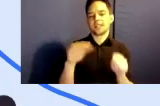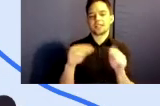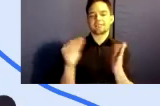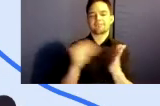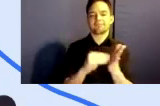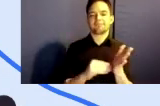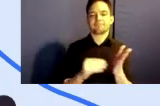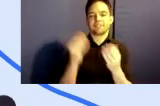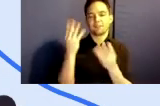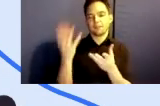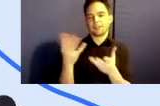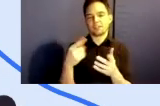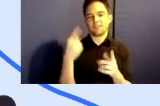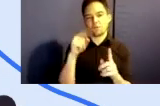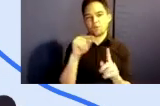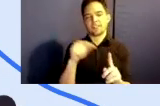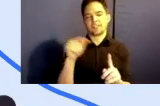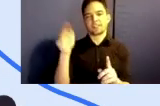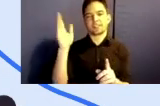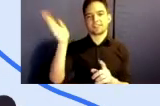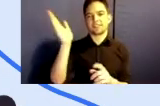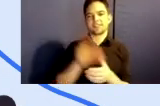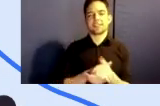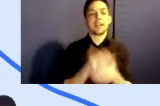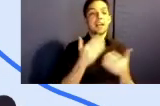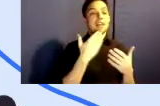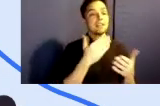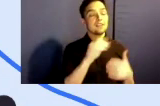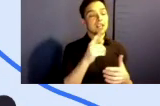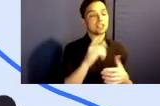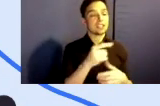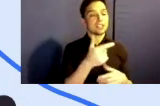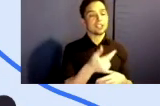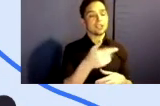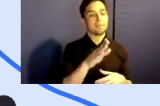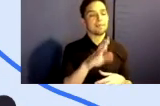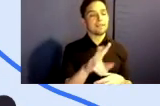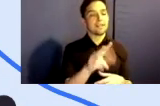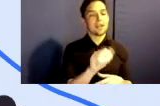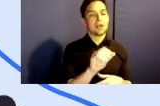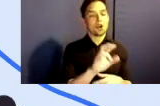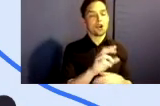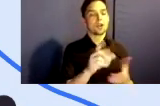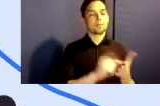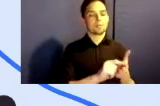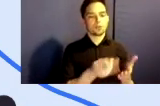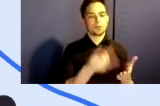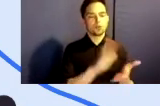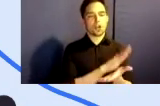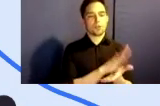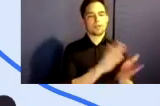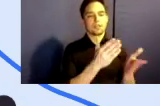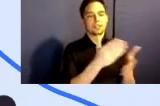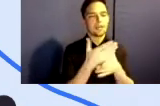you, Pamela. Thank you, Lee Ashley. So the GBV AoR has developed 2 documents in collaboration with World